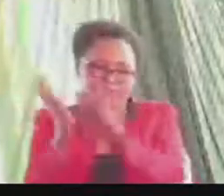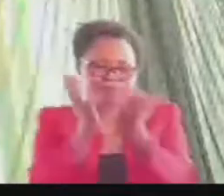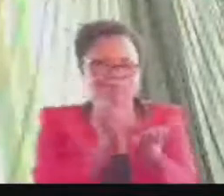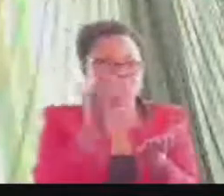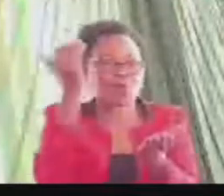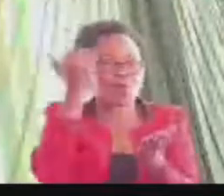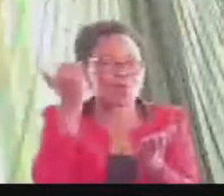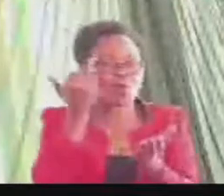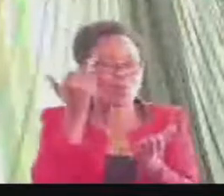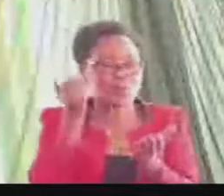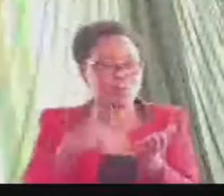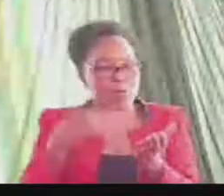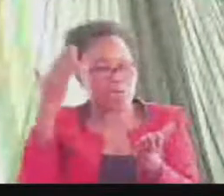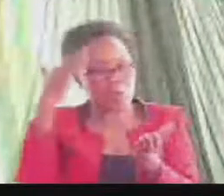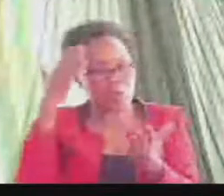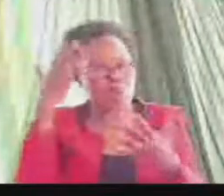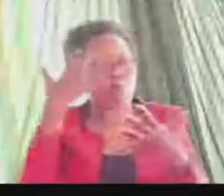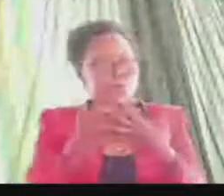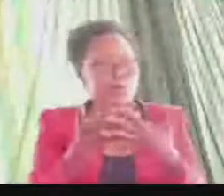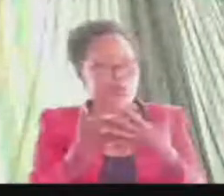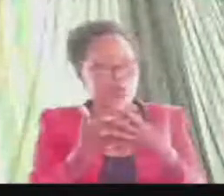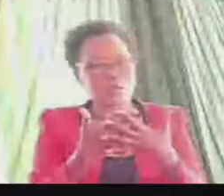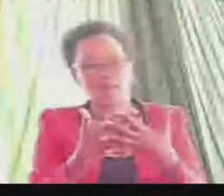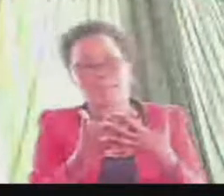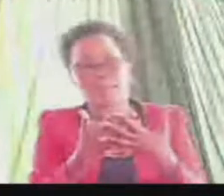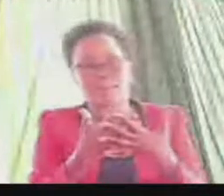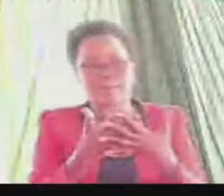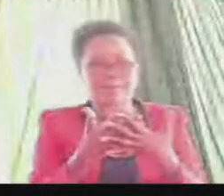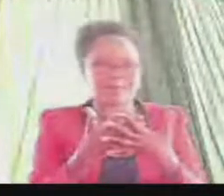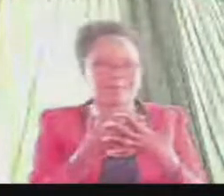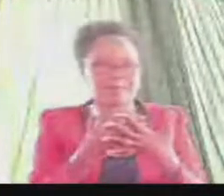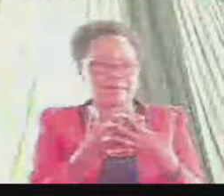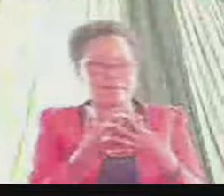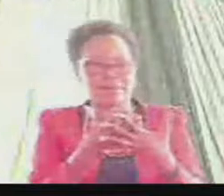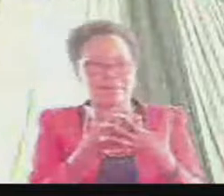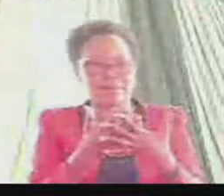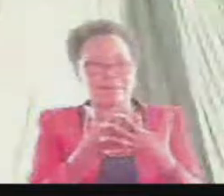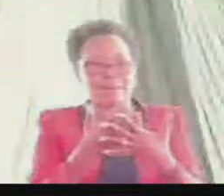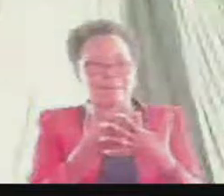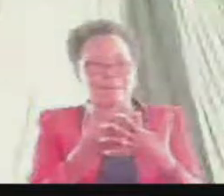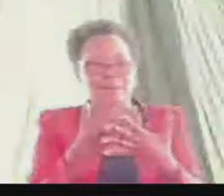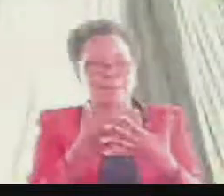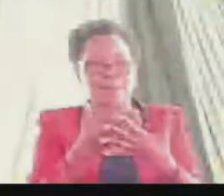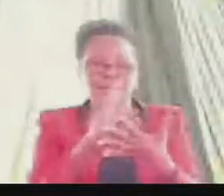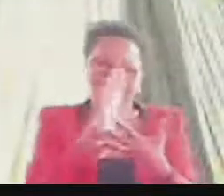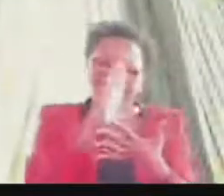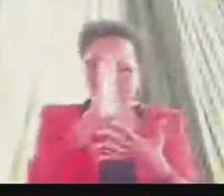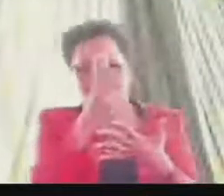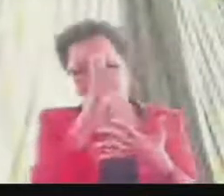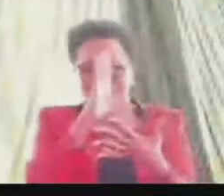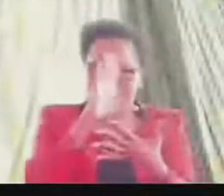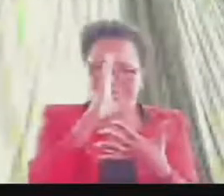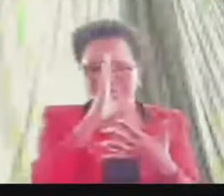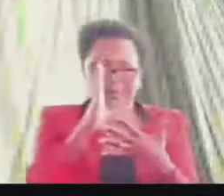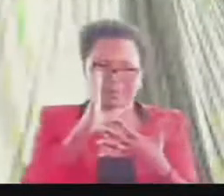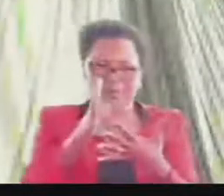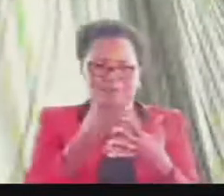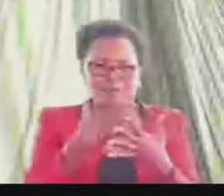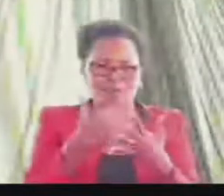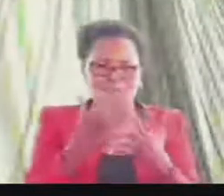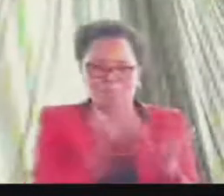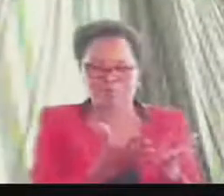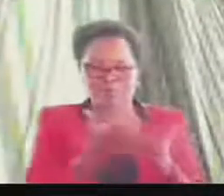know the prisons have been a bit hesitant to take suspects up to open court. We have